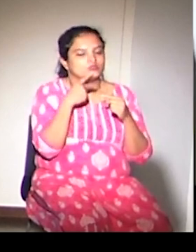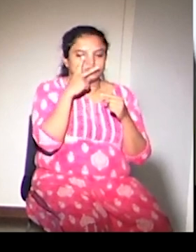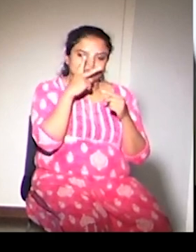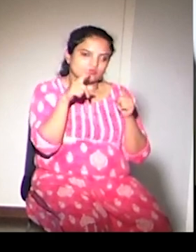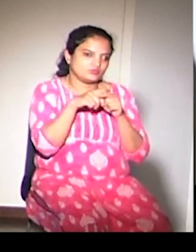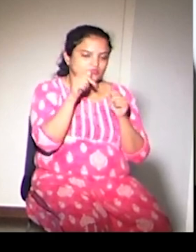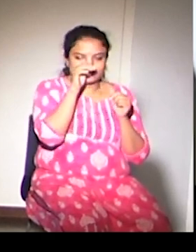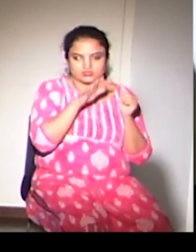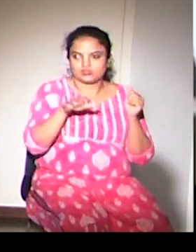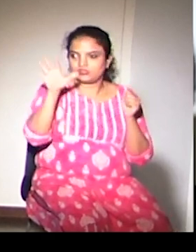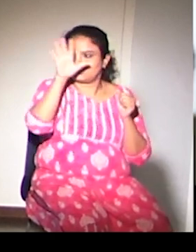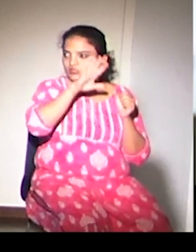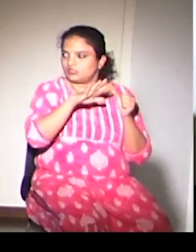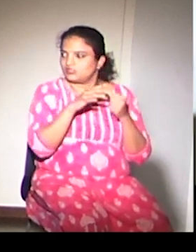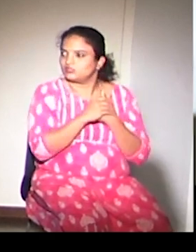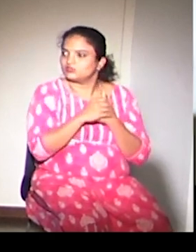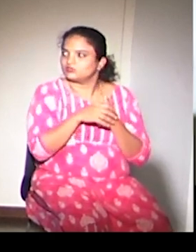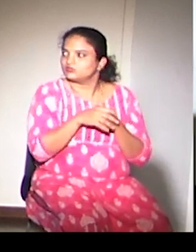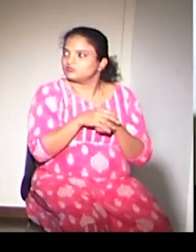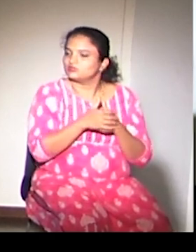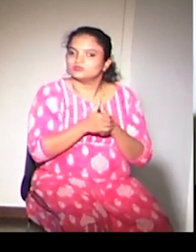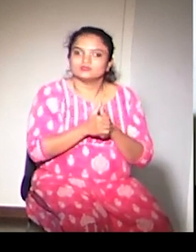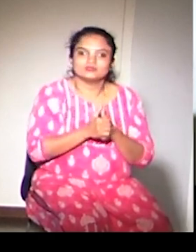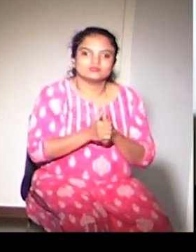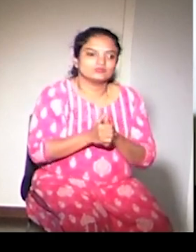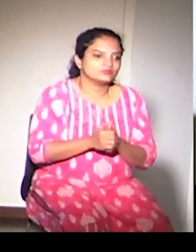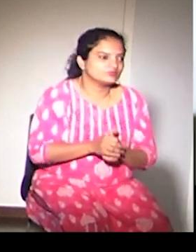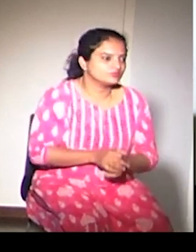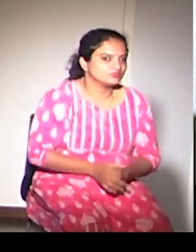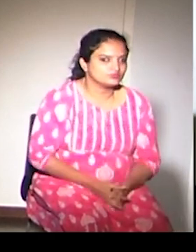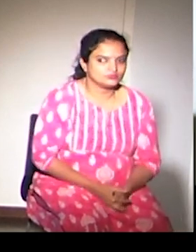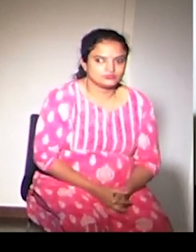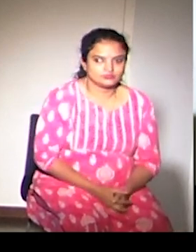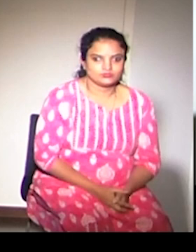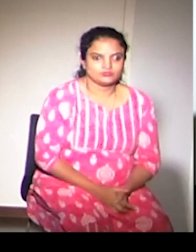India. Thank you so much.